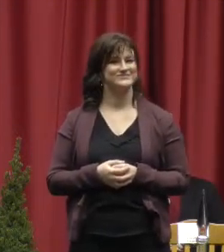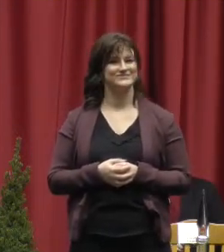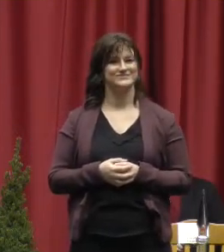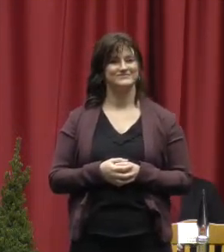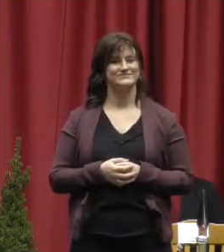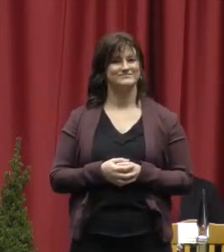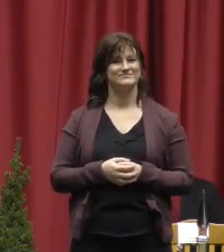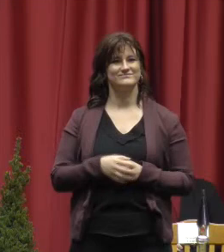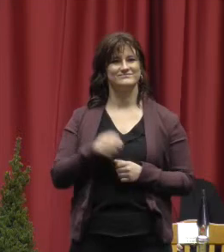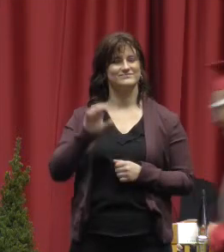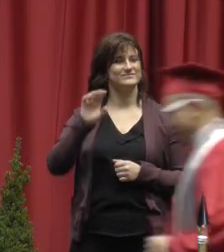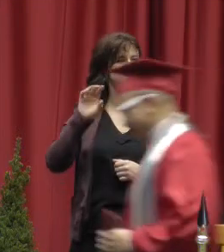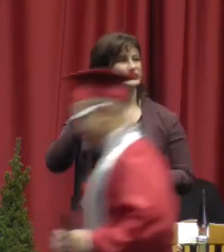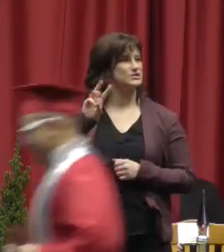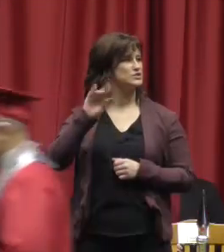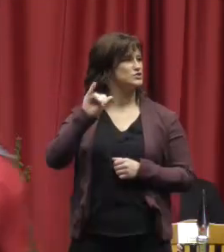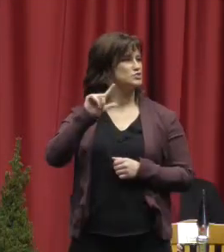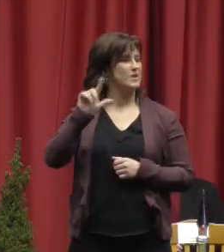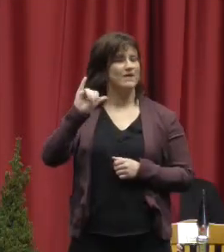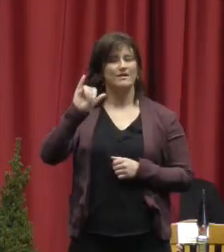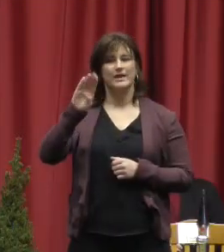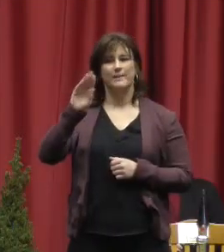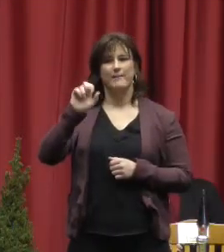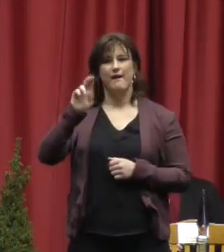Sweel Ibanez.